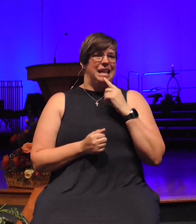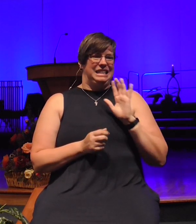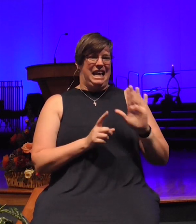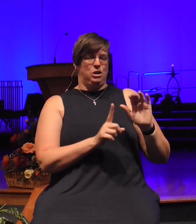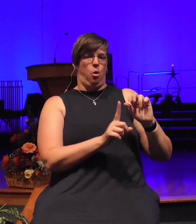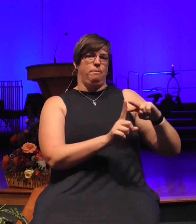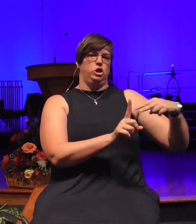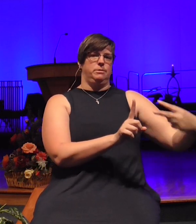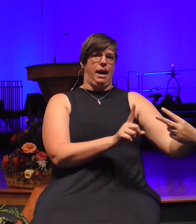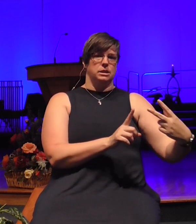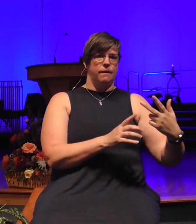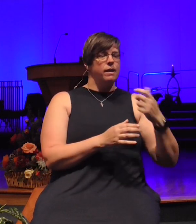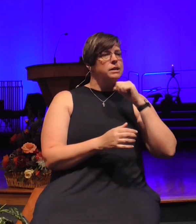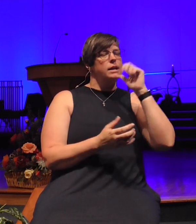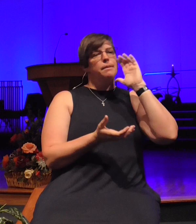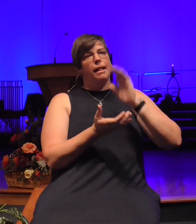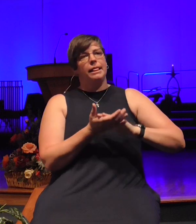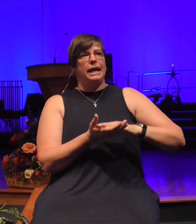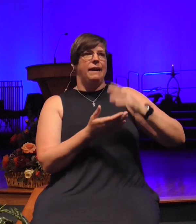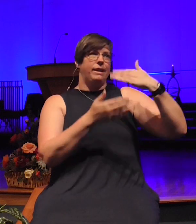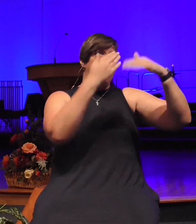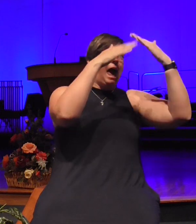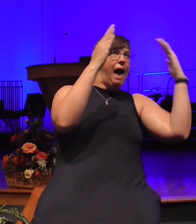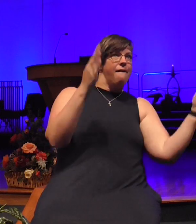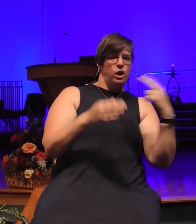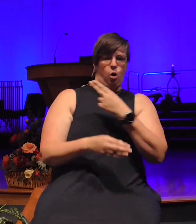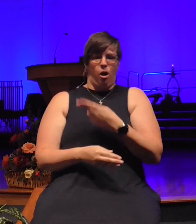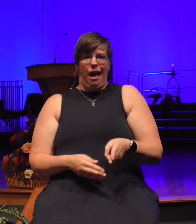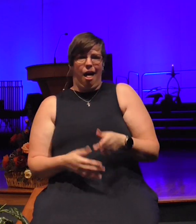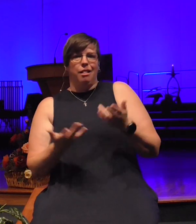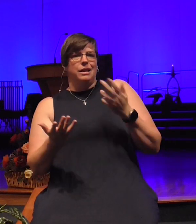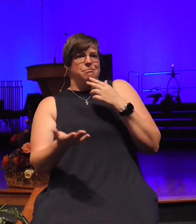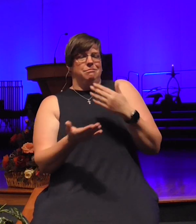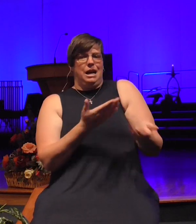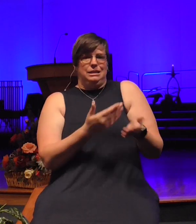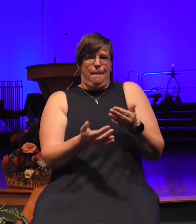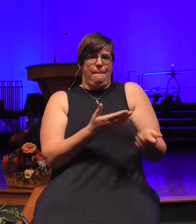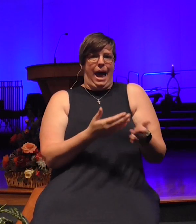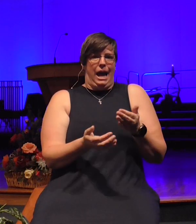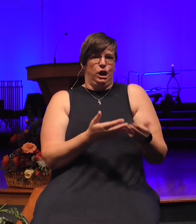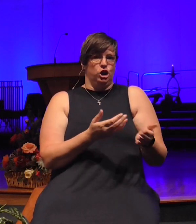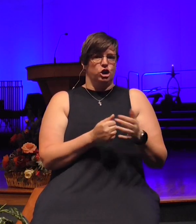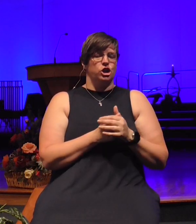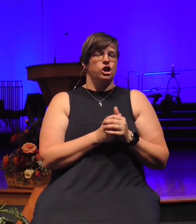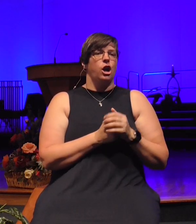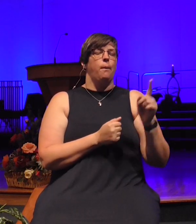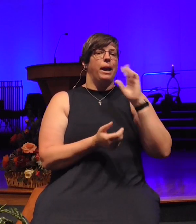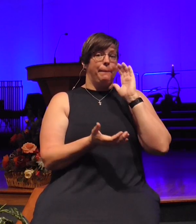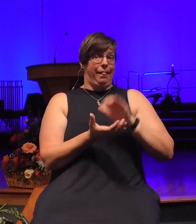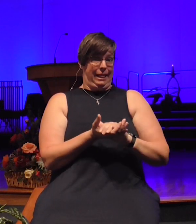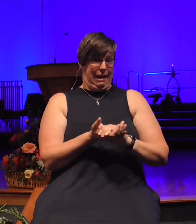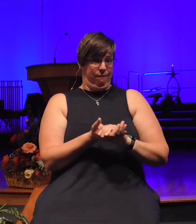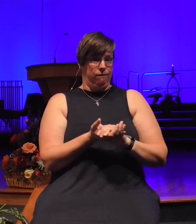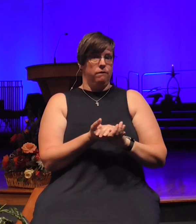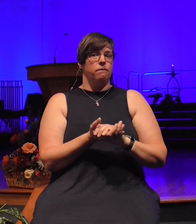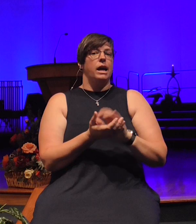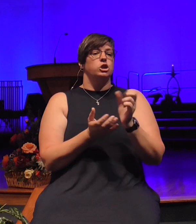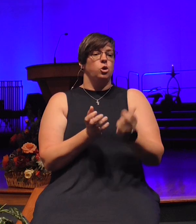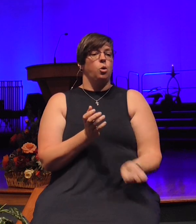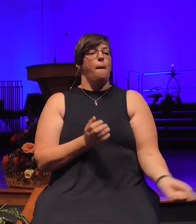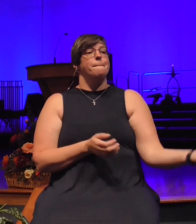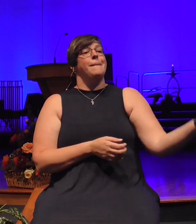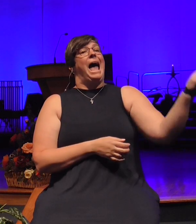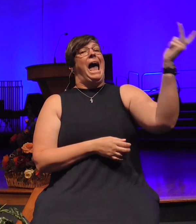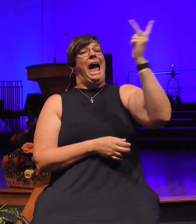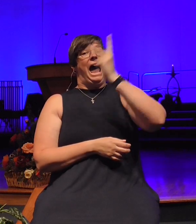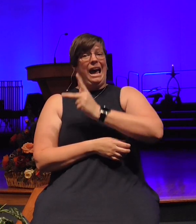after death. He didn't believe so much in heaven or in hell or in reincarnating into different forms in lives. He believed that what happened is you return to your